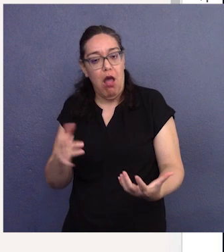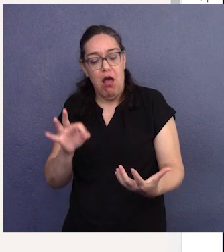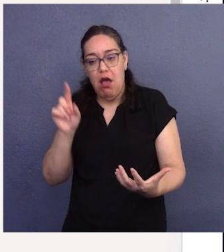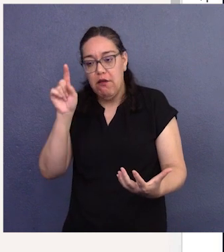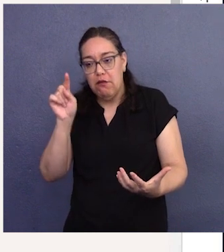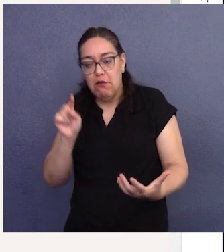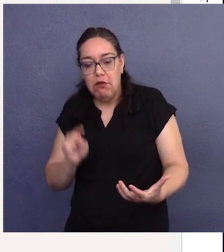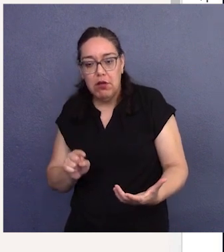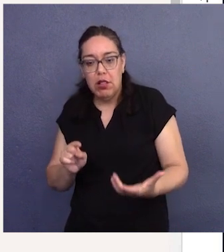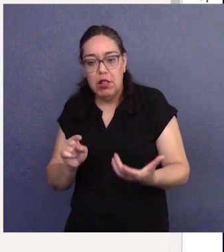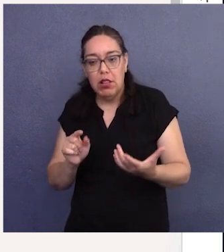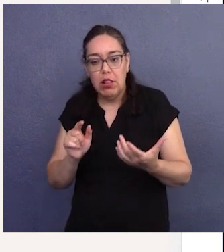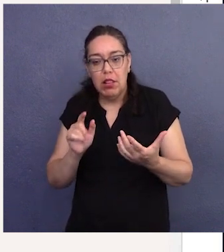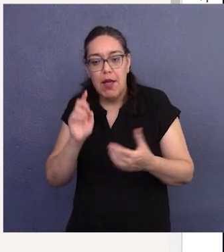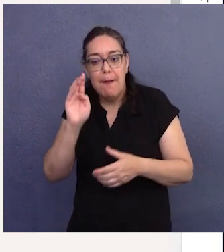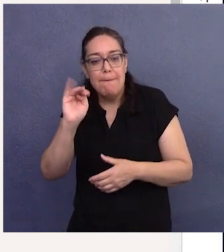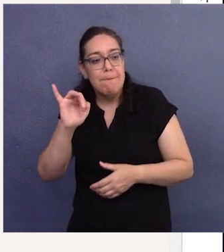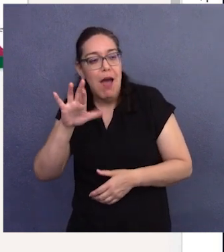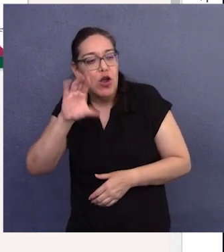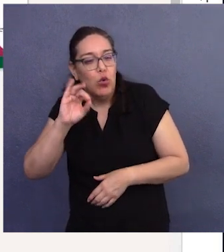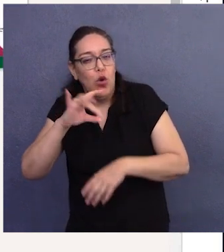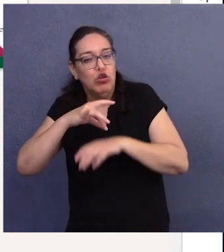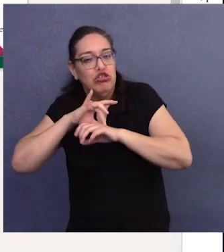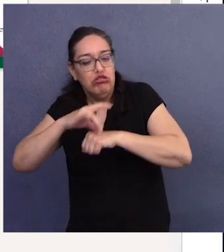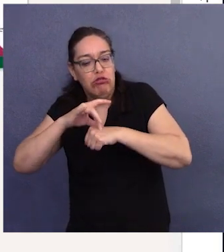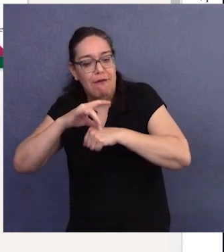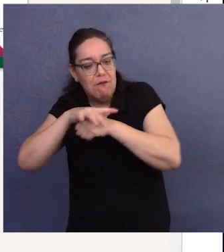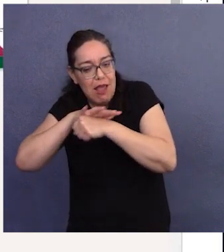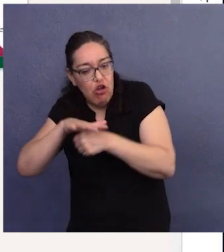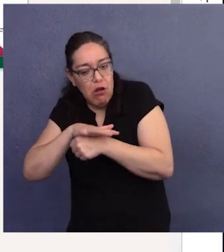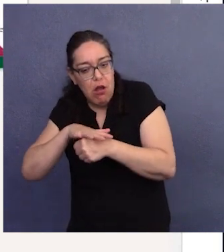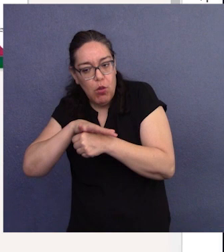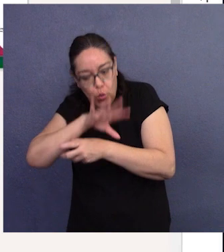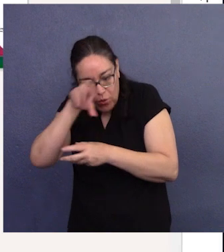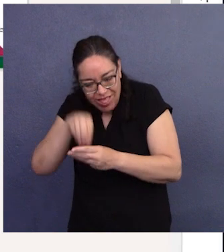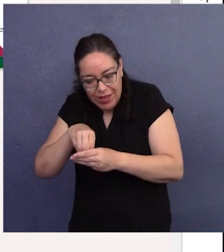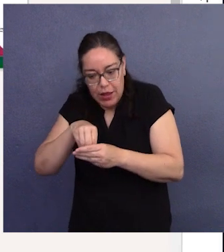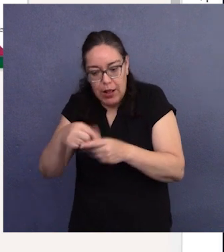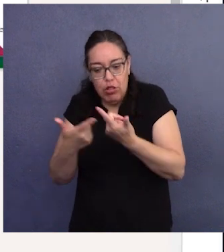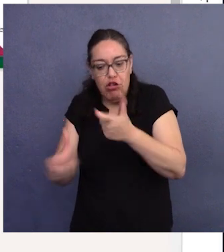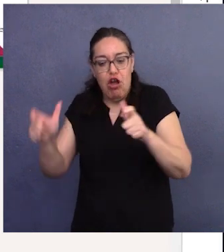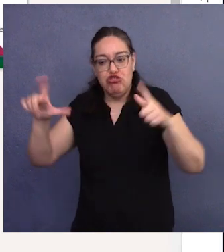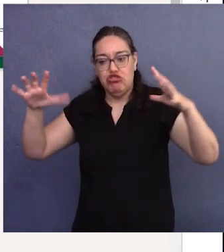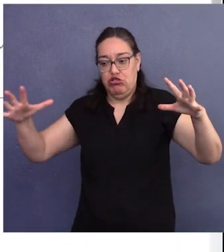little micro geographical areas within the larger area.